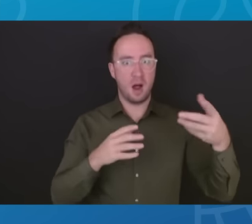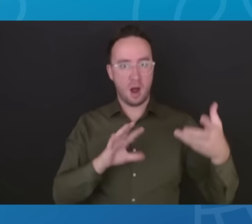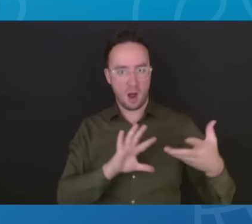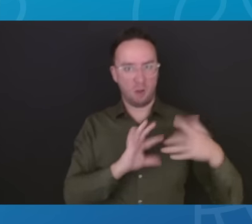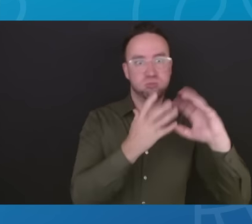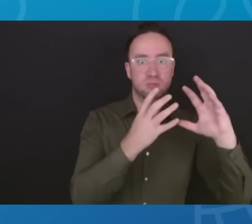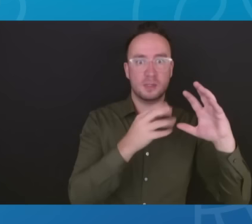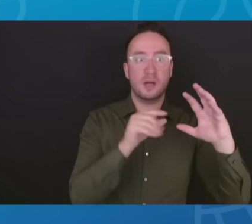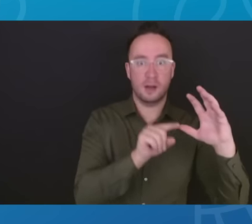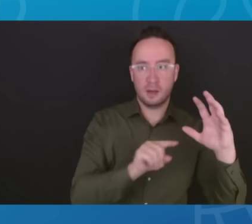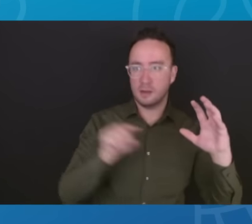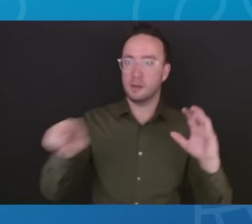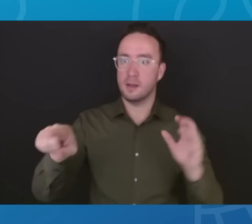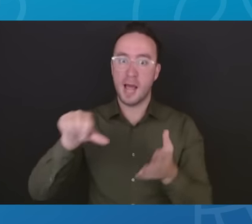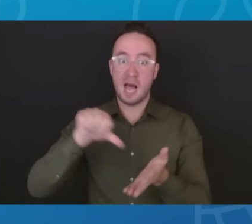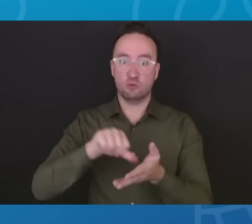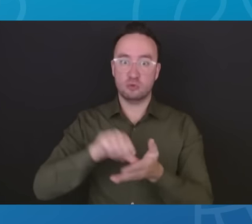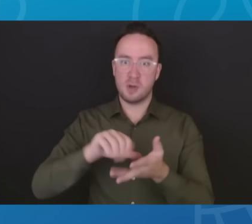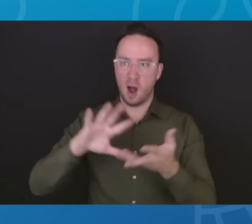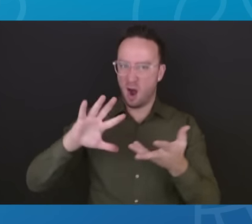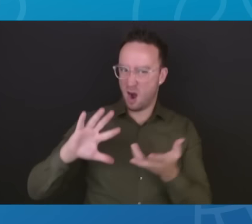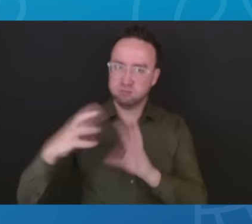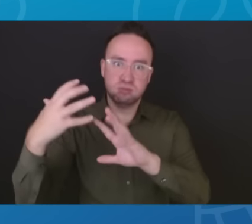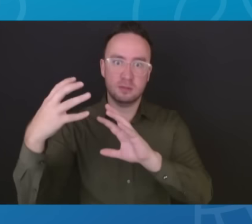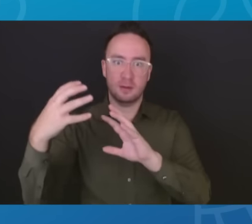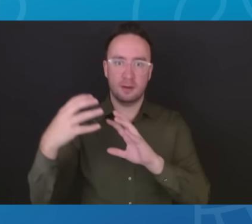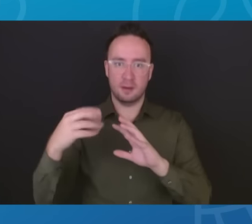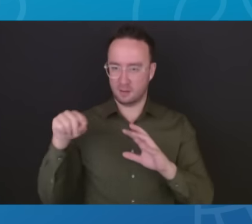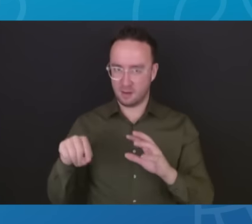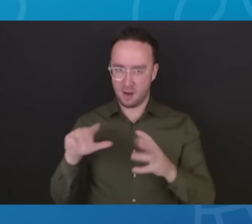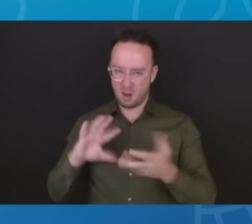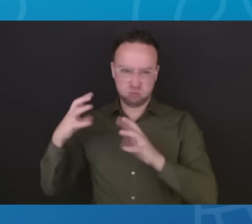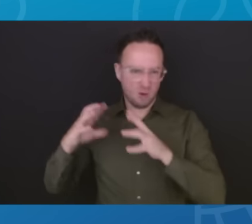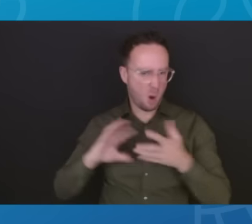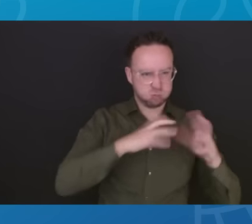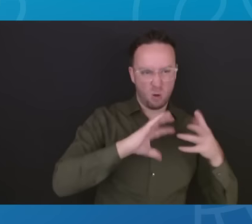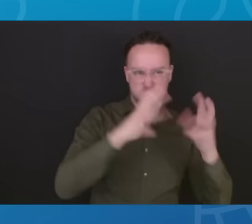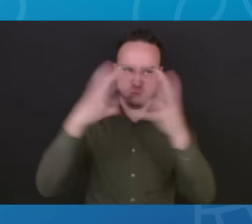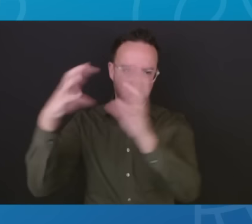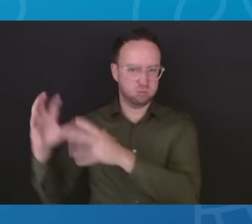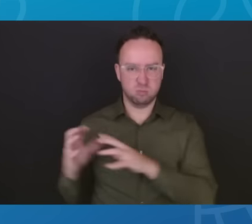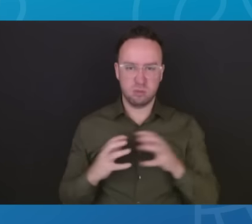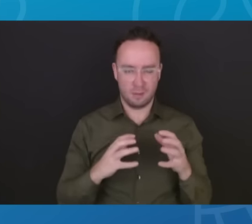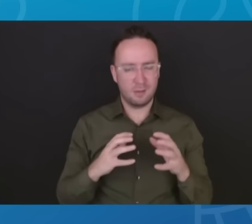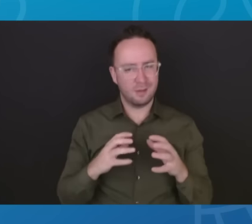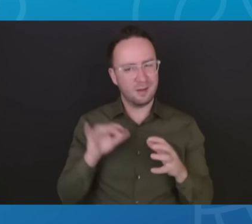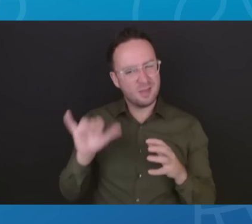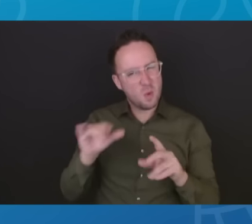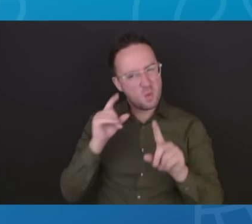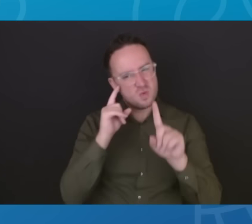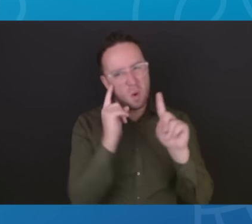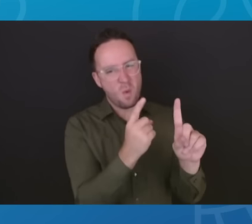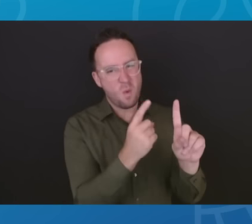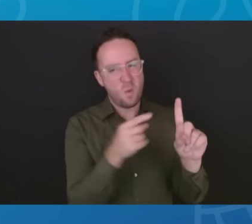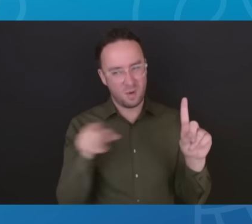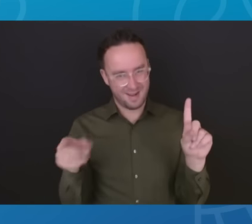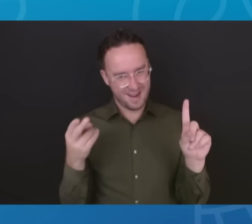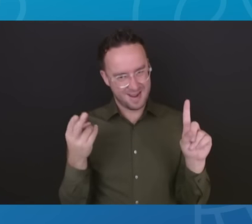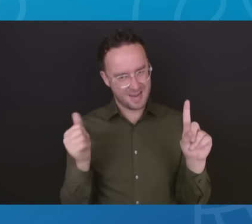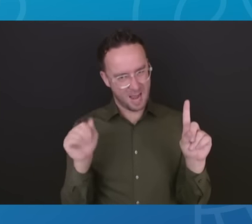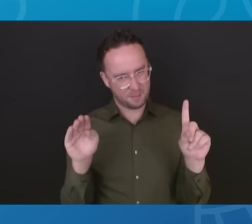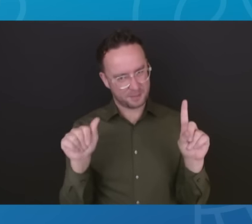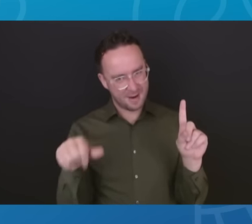into the conflict. So they will have to assess why it is they refuse to engage, or they would have to speak to why it is they refuse to engage